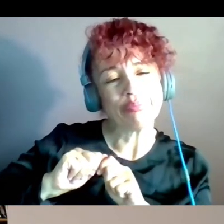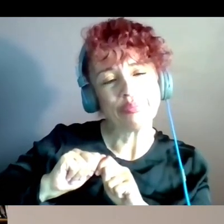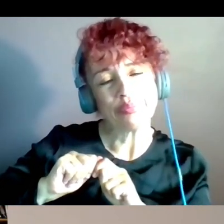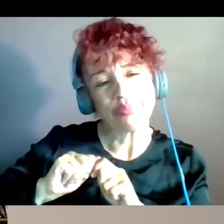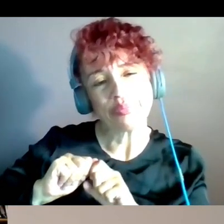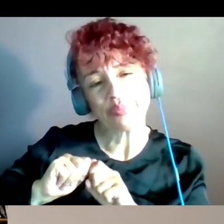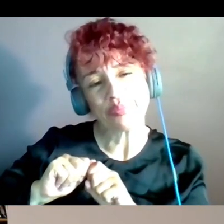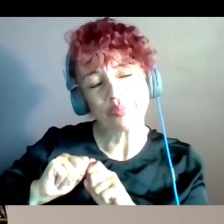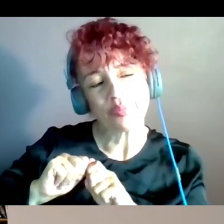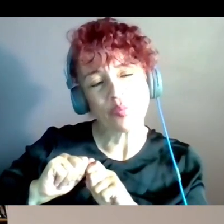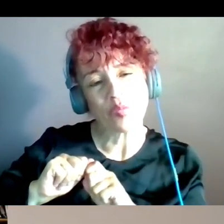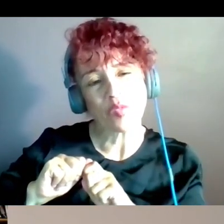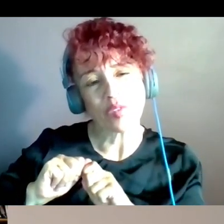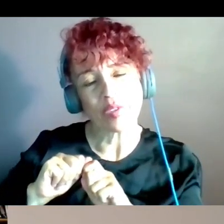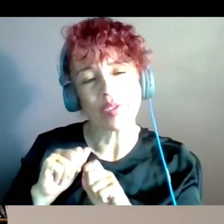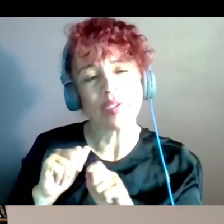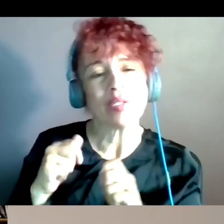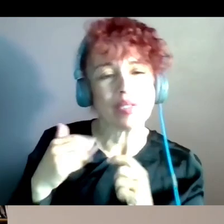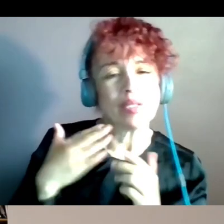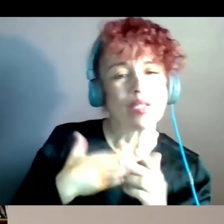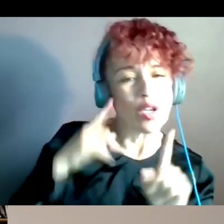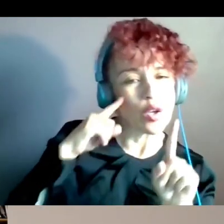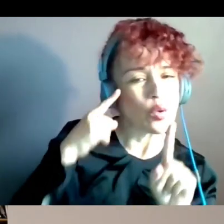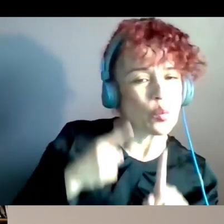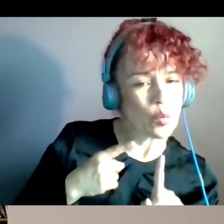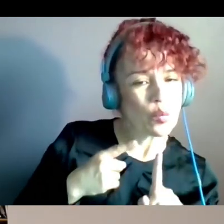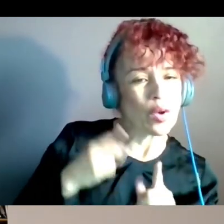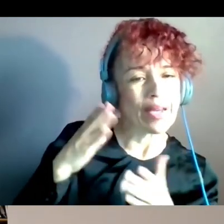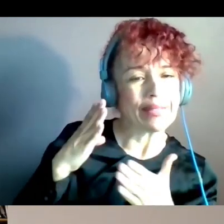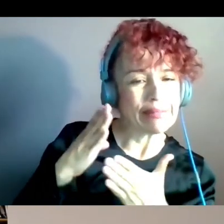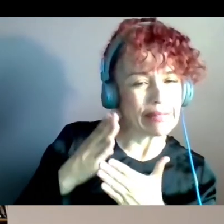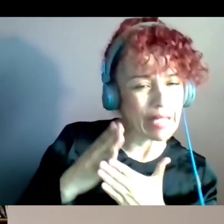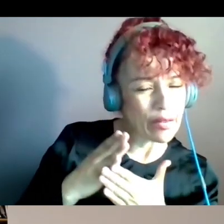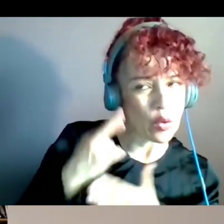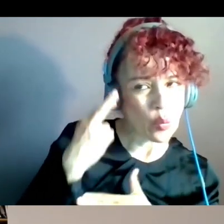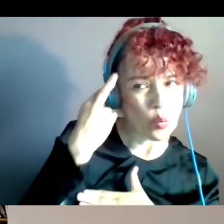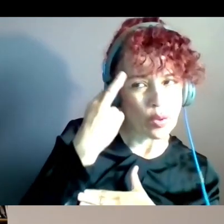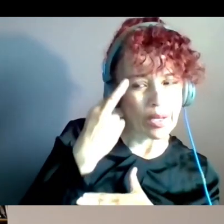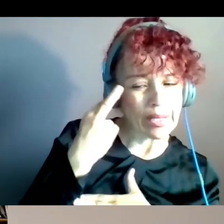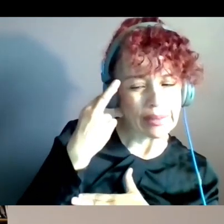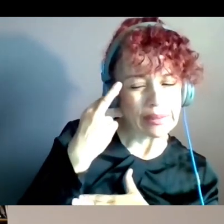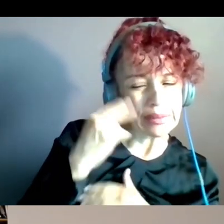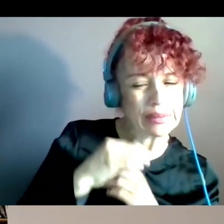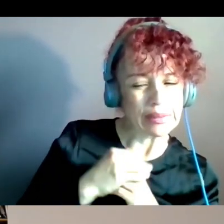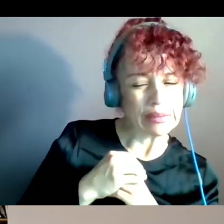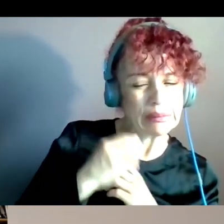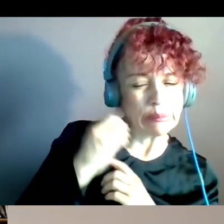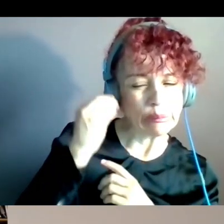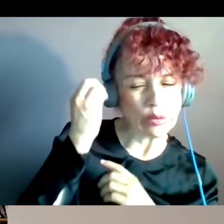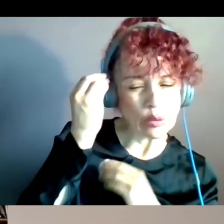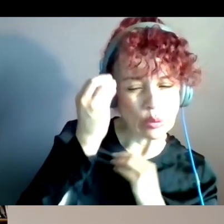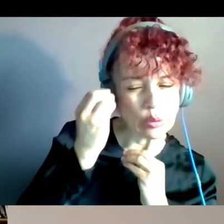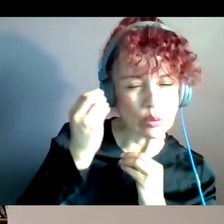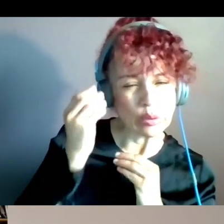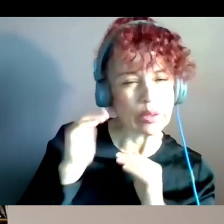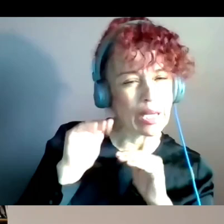And I had, until that point, I had just been making stuff, and then sort of realizing, um, going